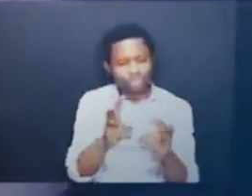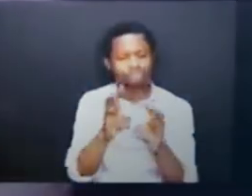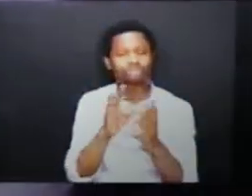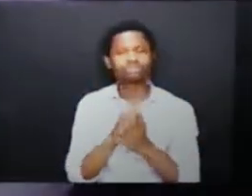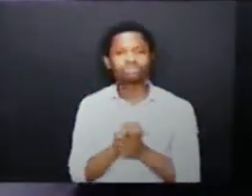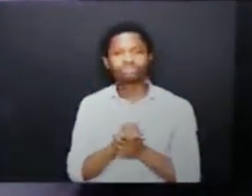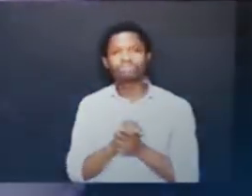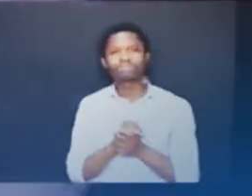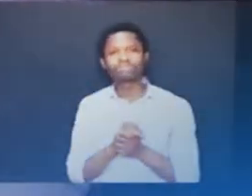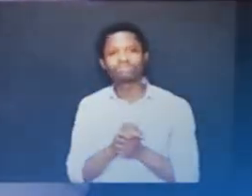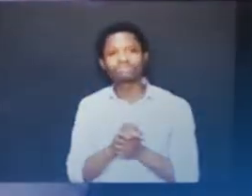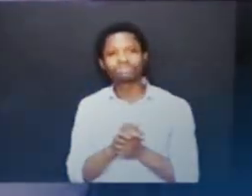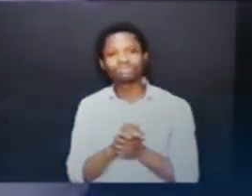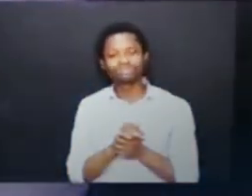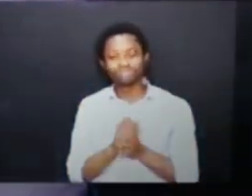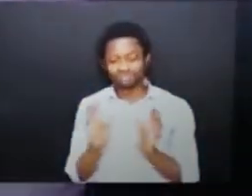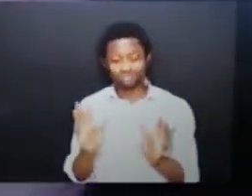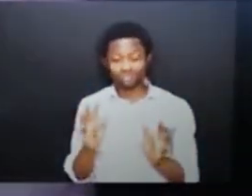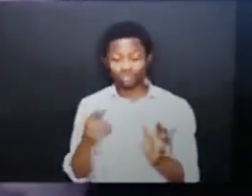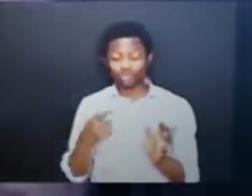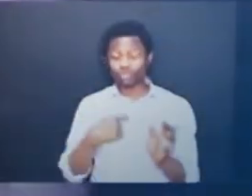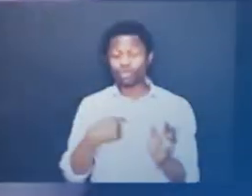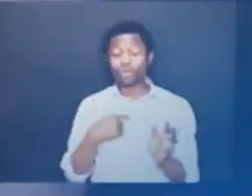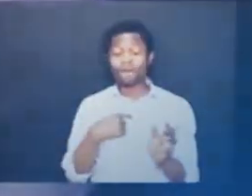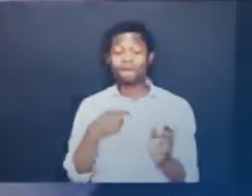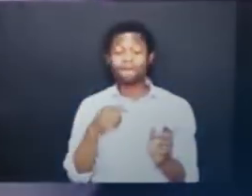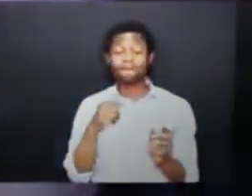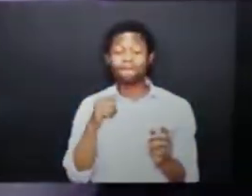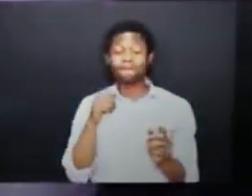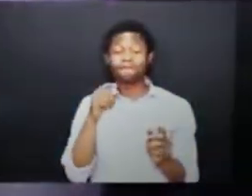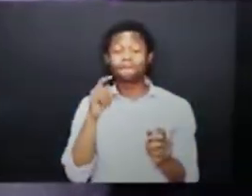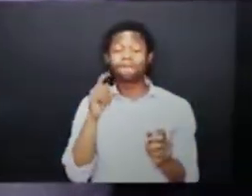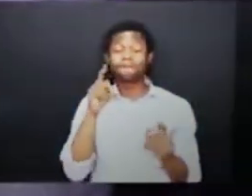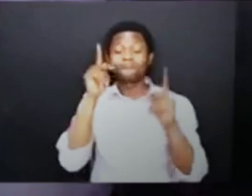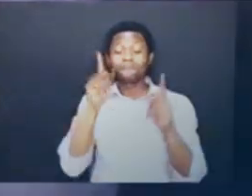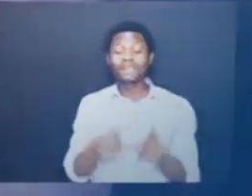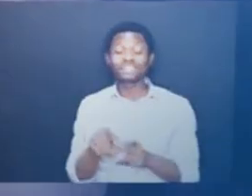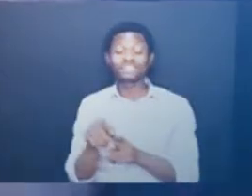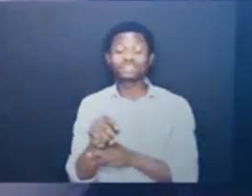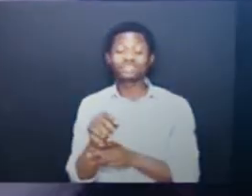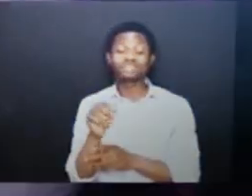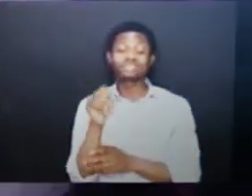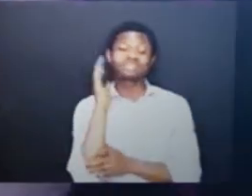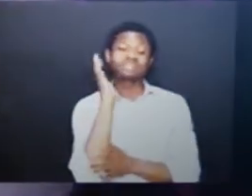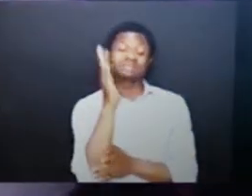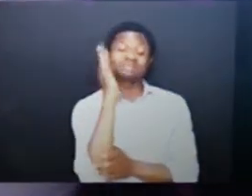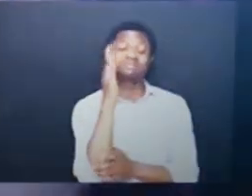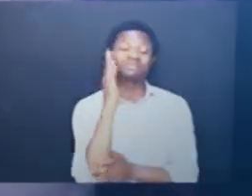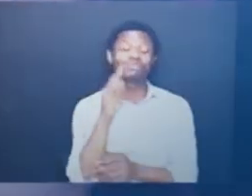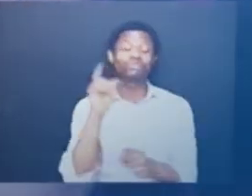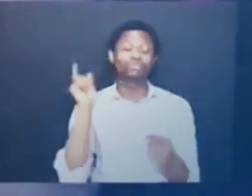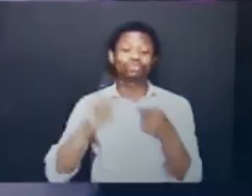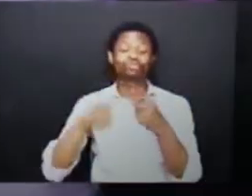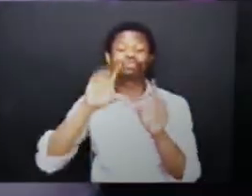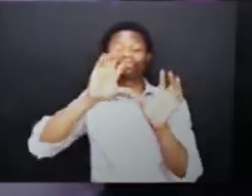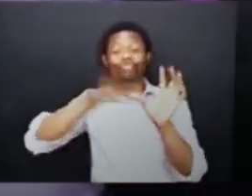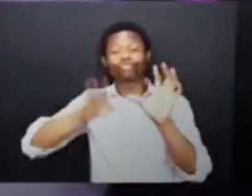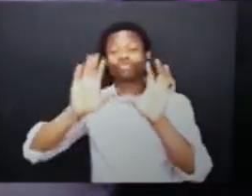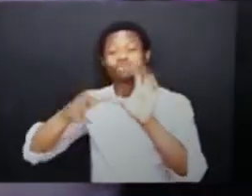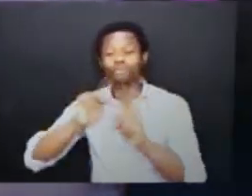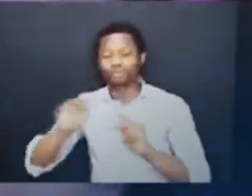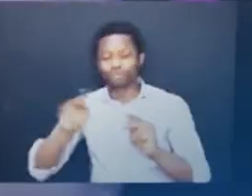I'm not a motivational speaker. So I have to teach the word of God